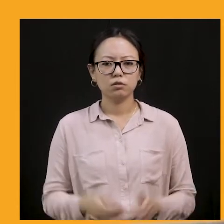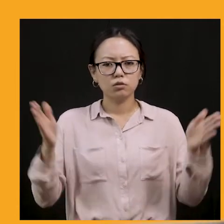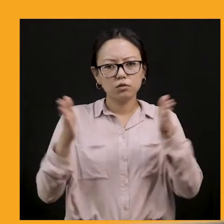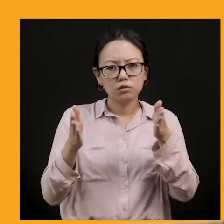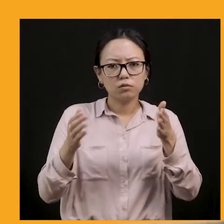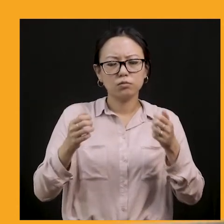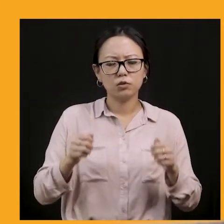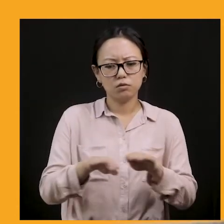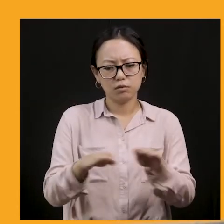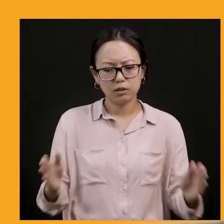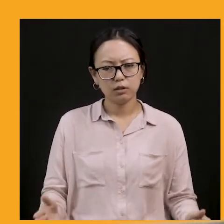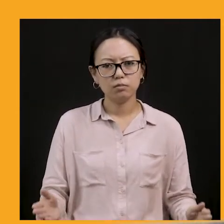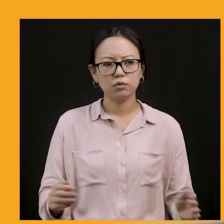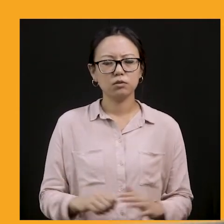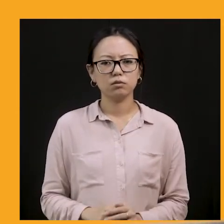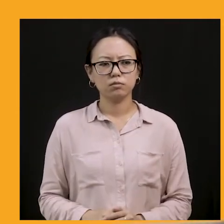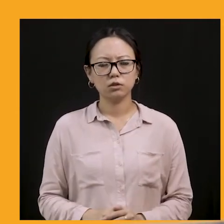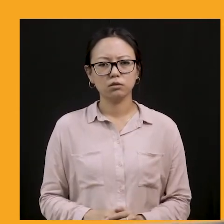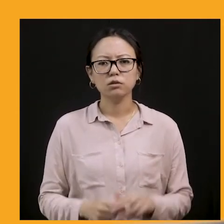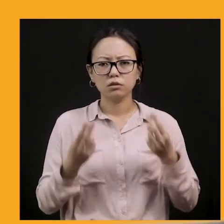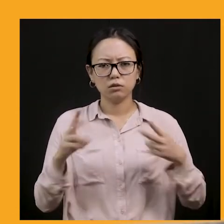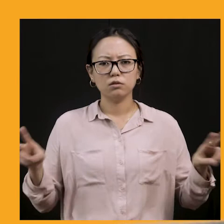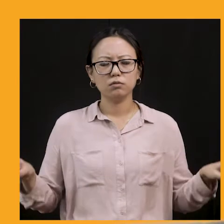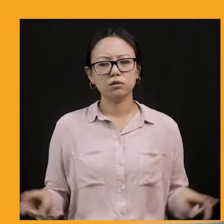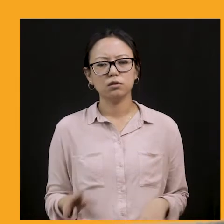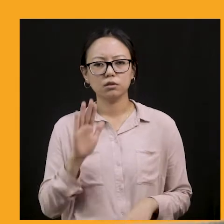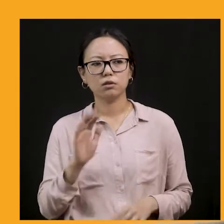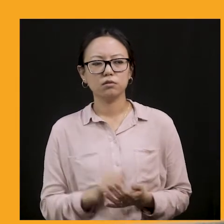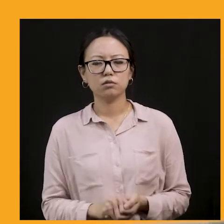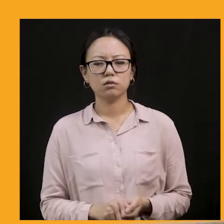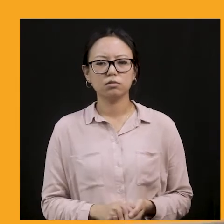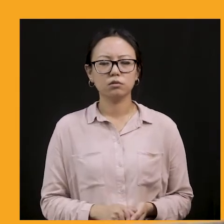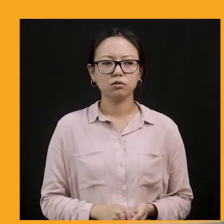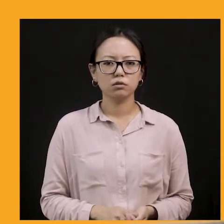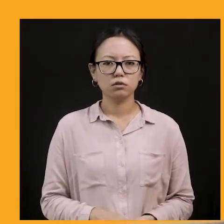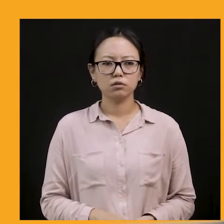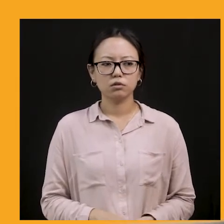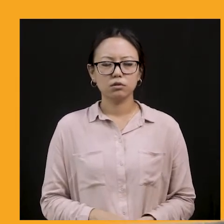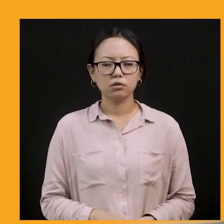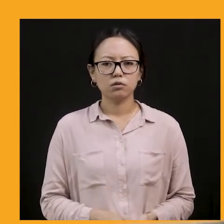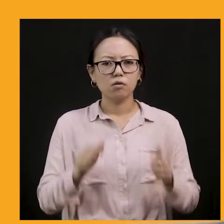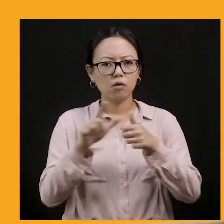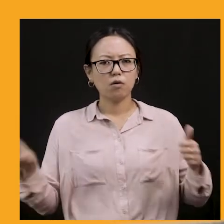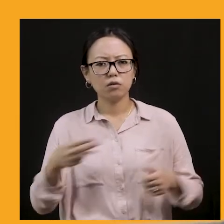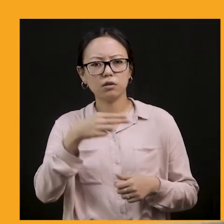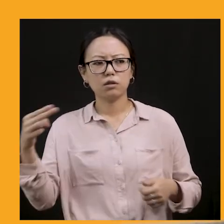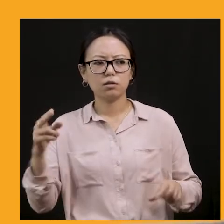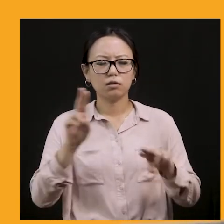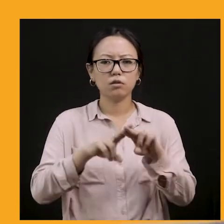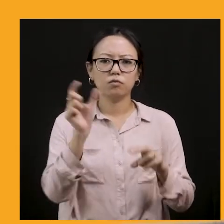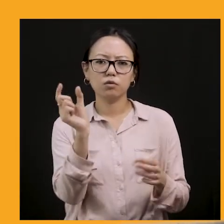right? A smaller table. So these are all furniture. Now, what do you think these furniture are? Are